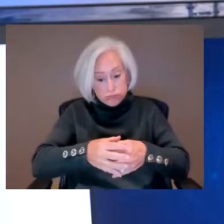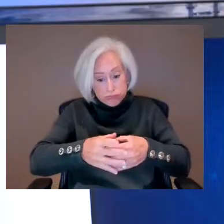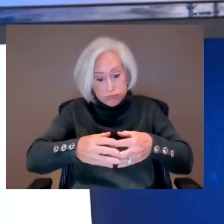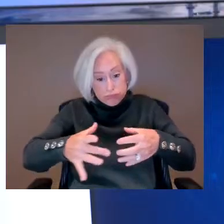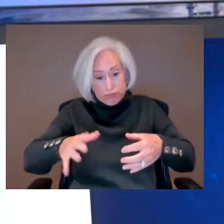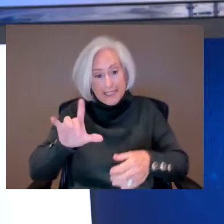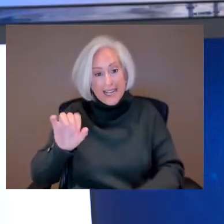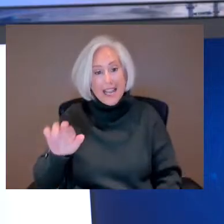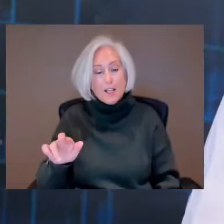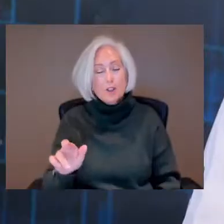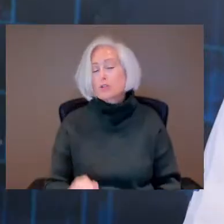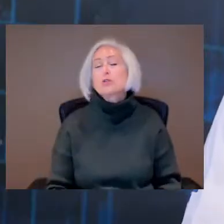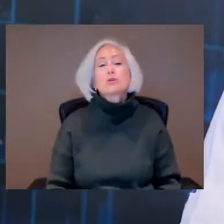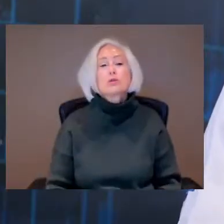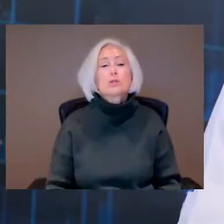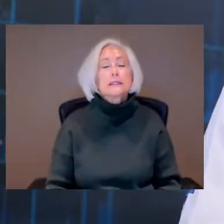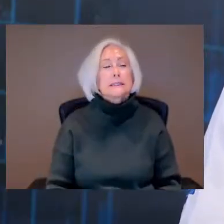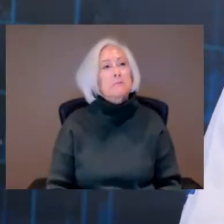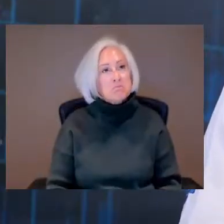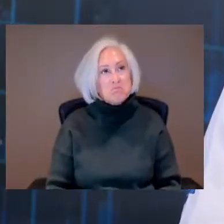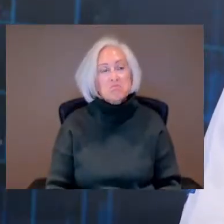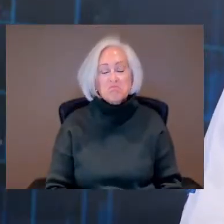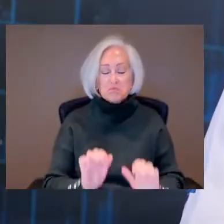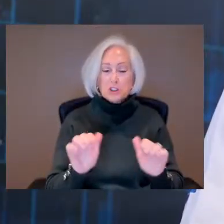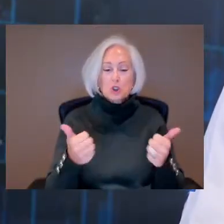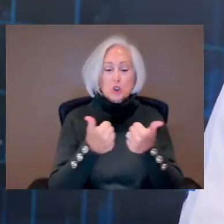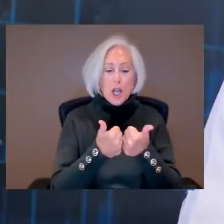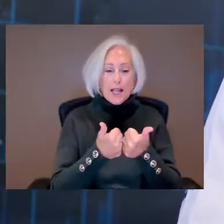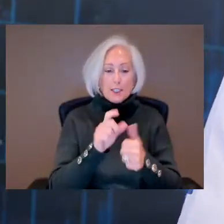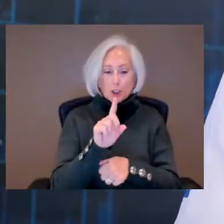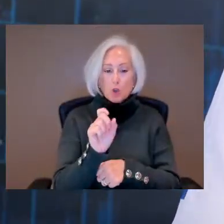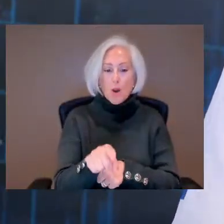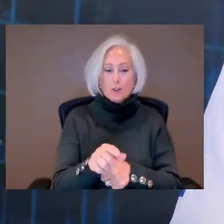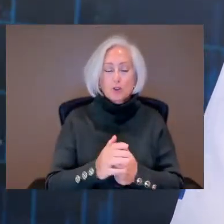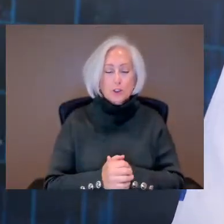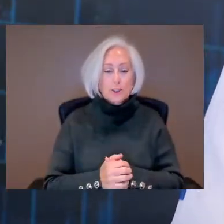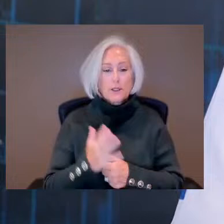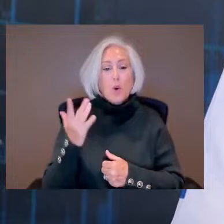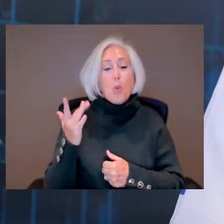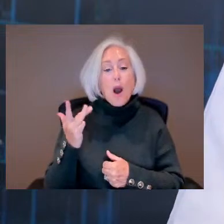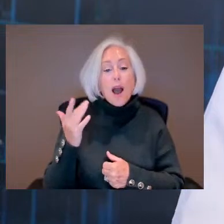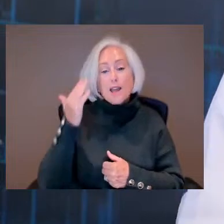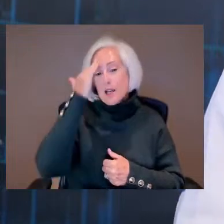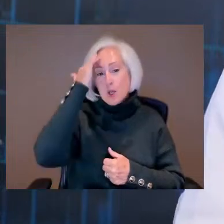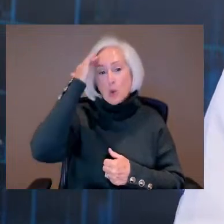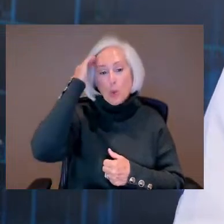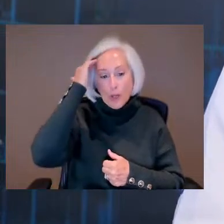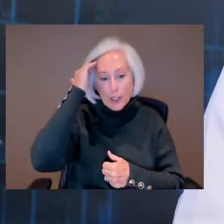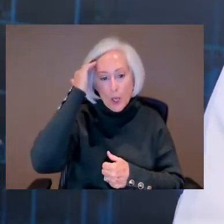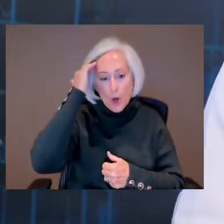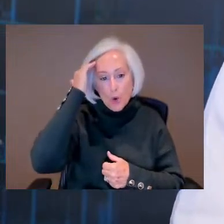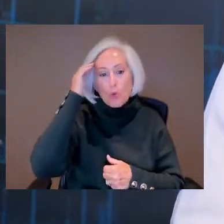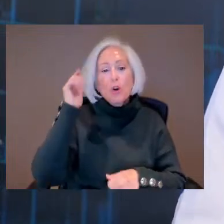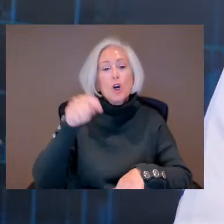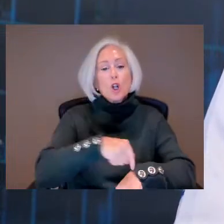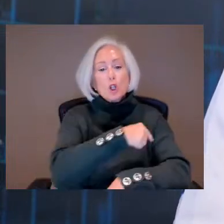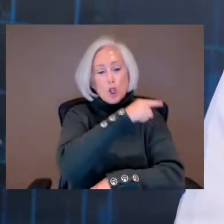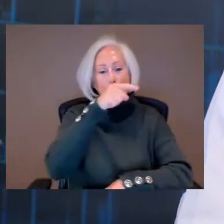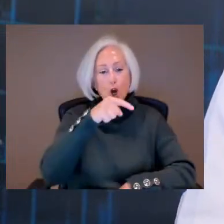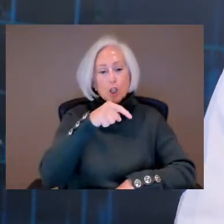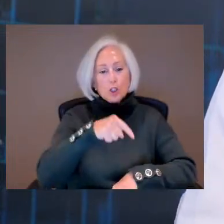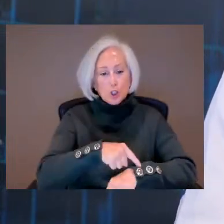question because we know that over the long term, being